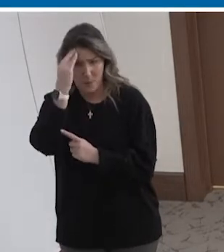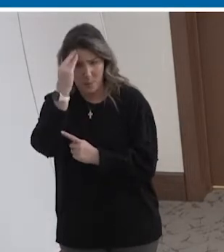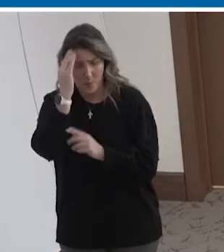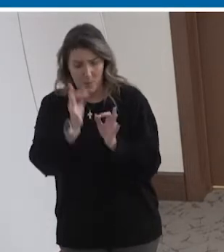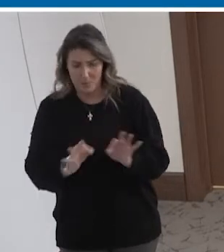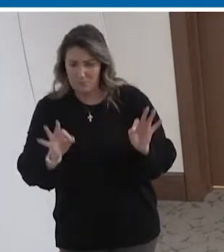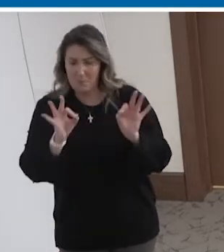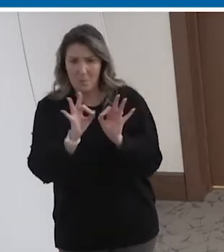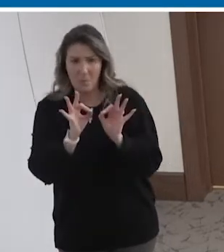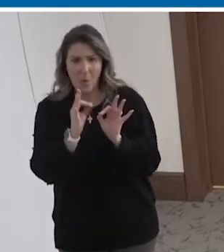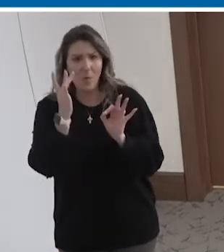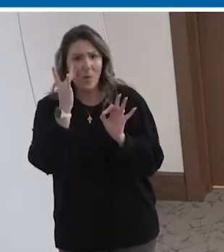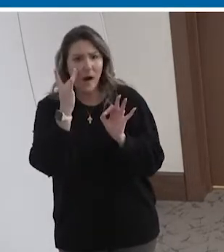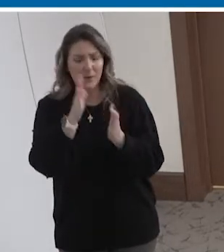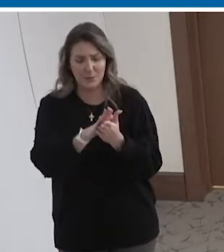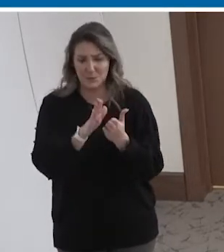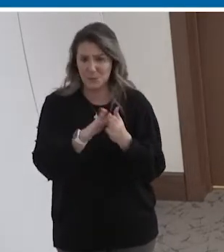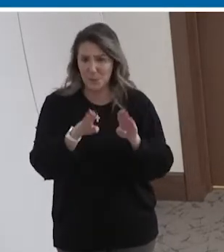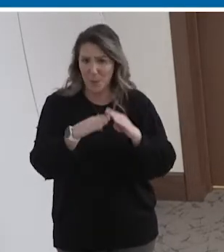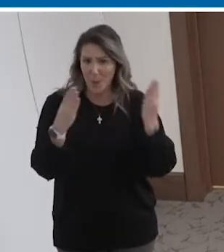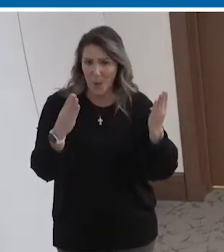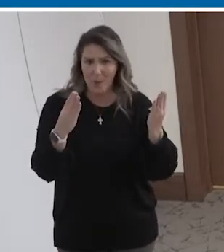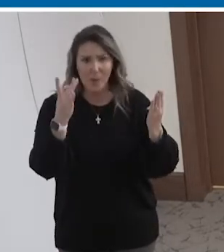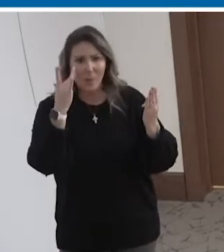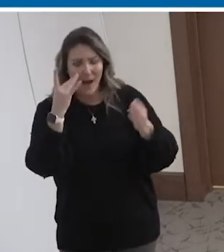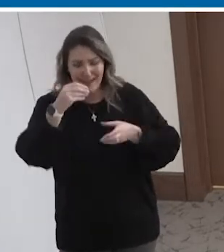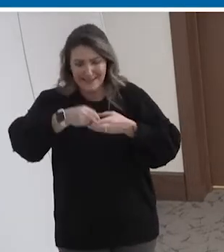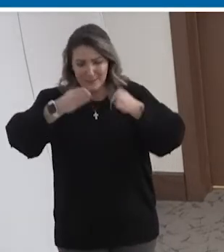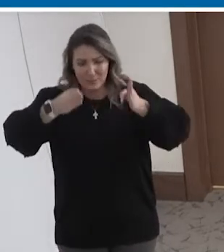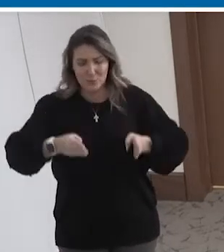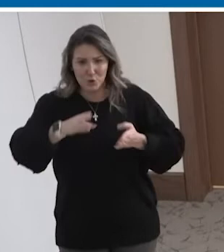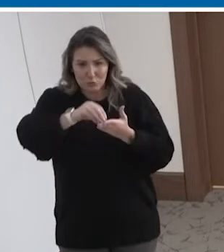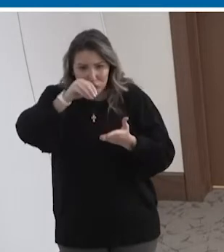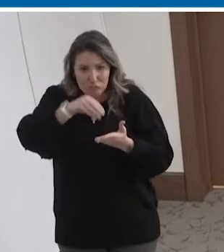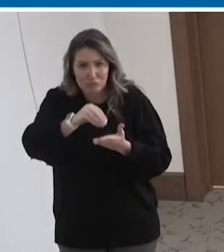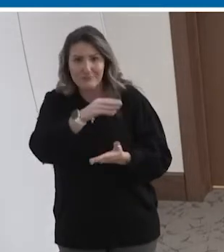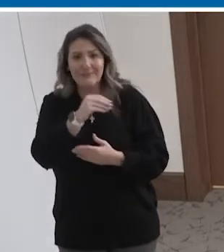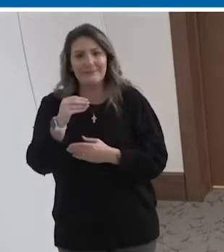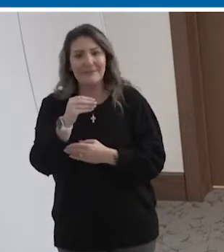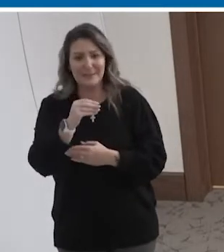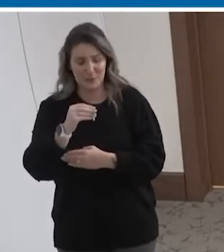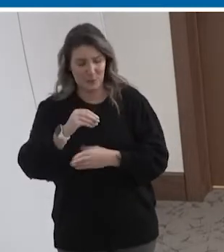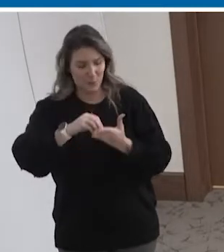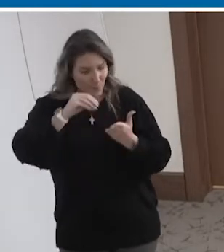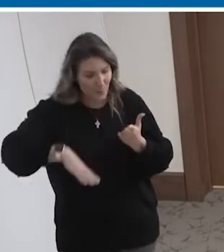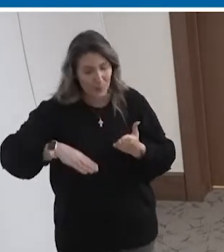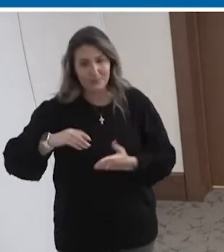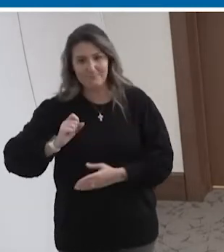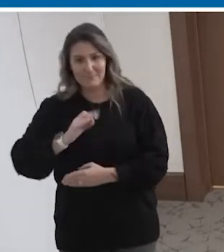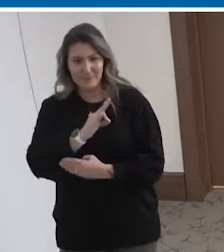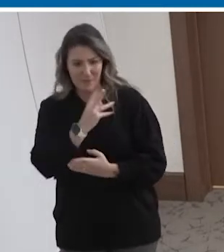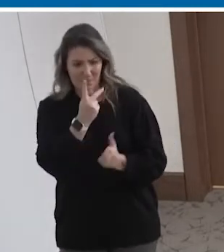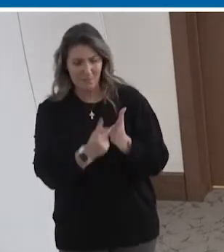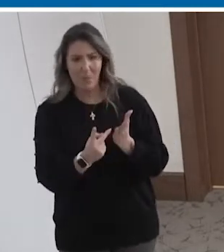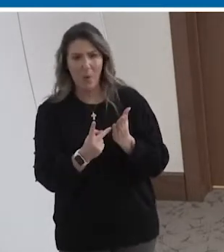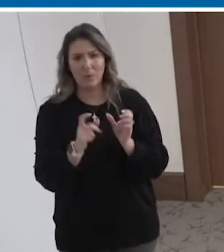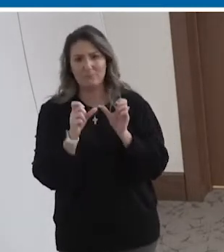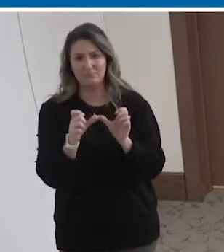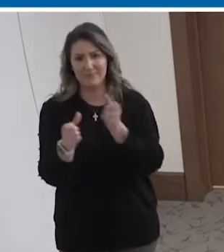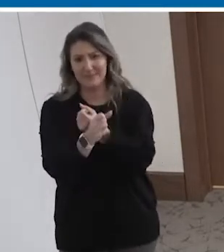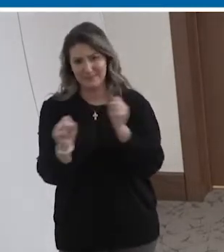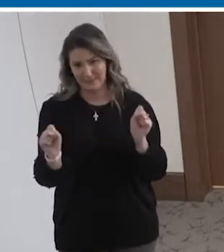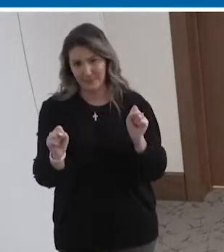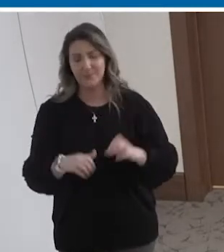keep schools open for in-person learning and keep our students and staff safe during the pandemic. Y también